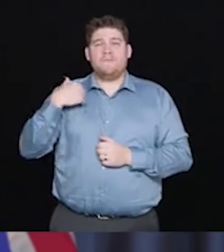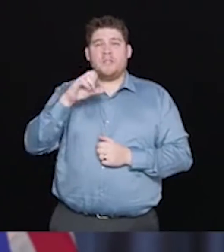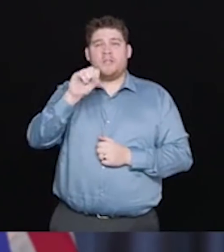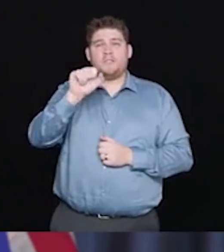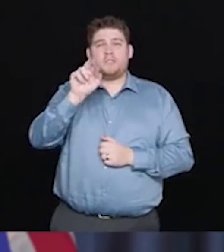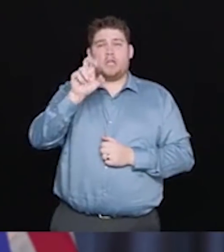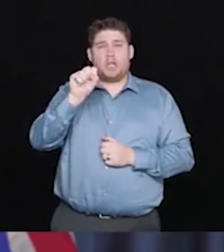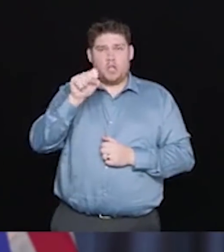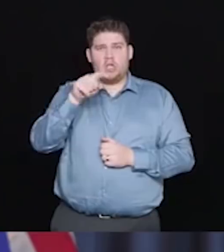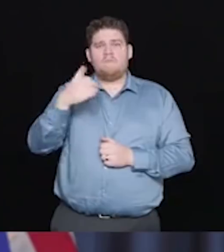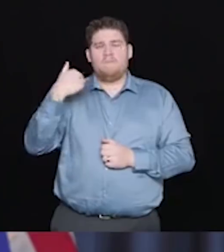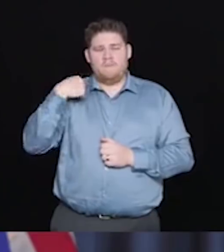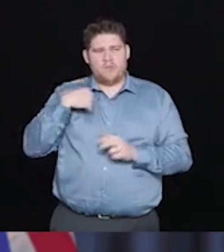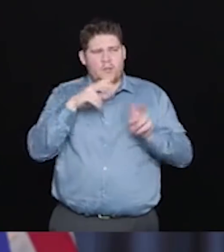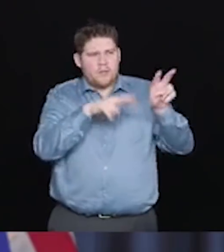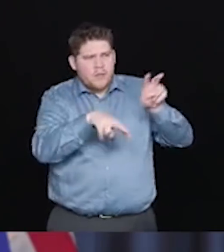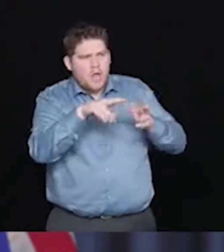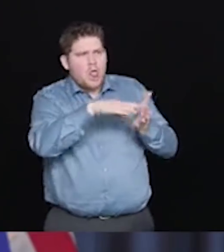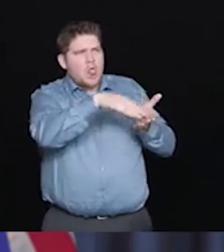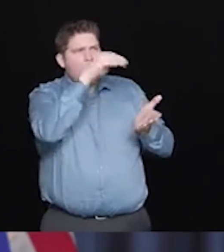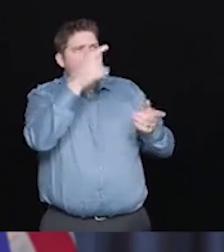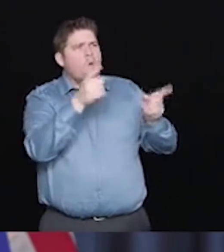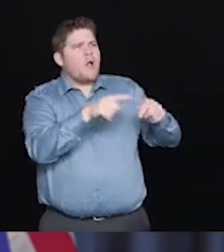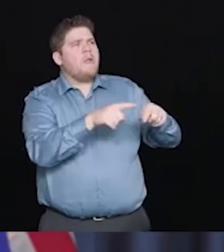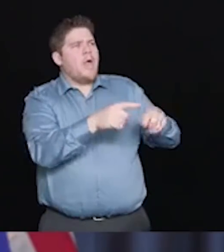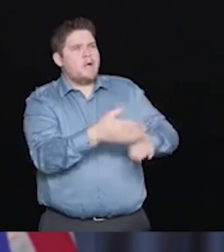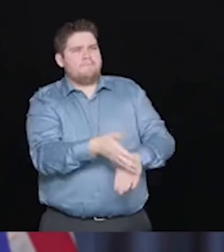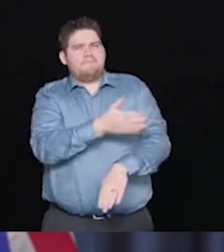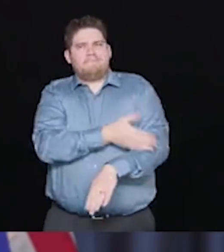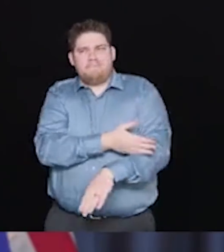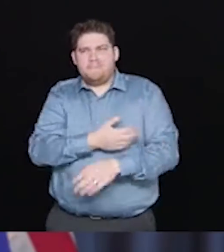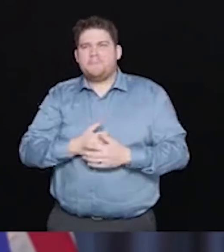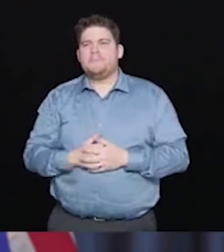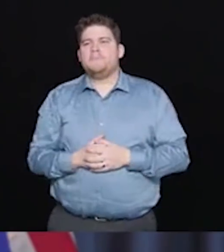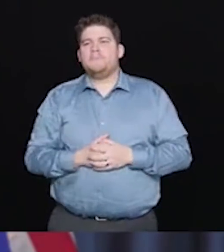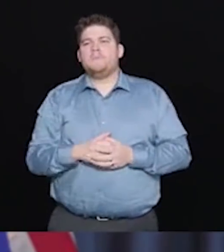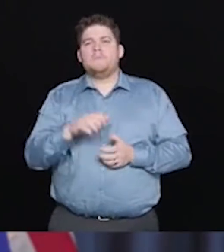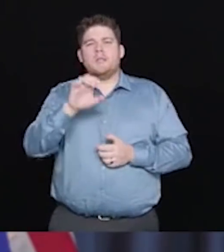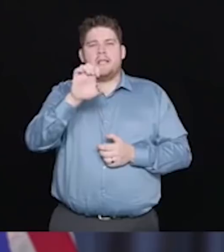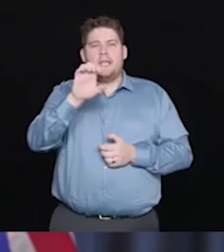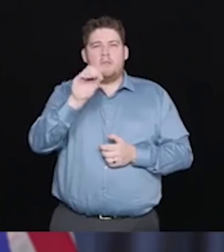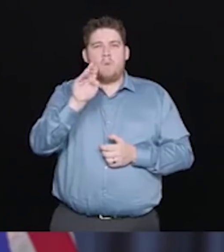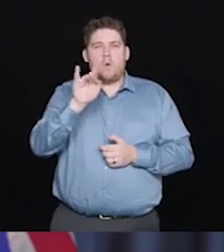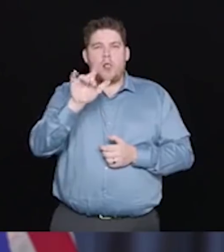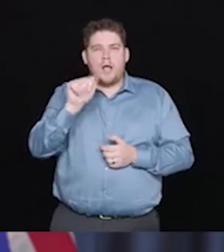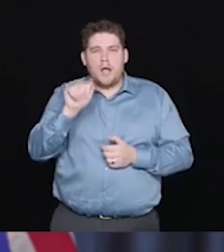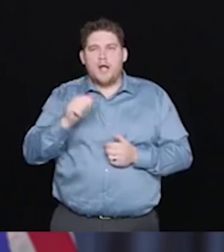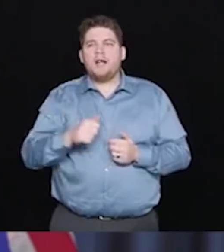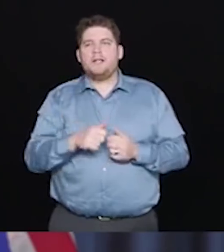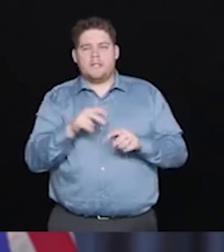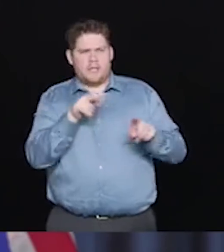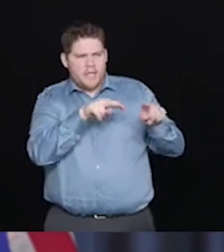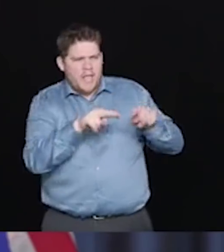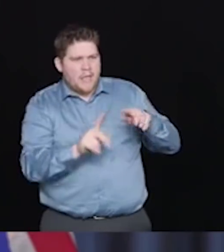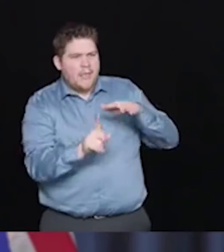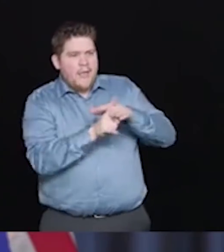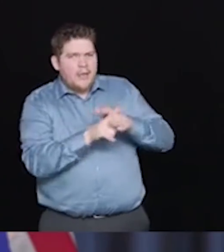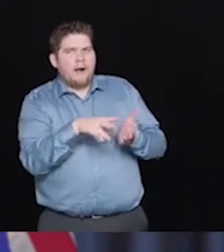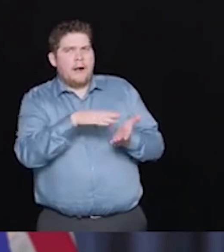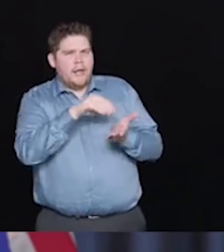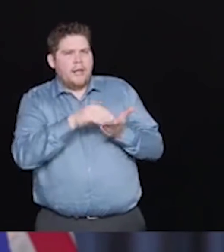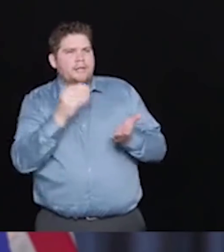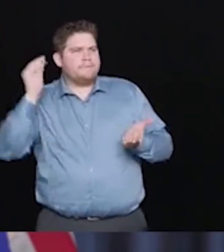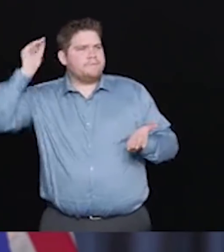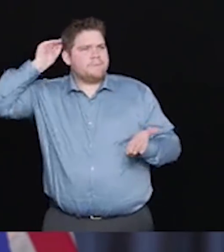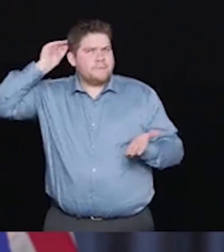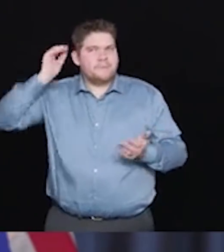clinical ethicists in our province that we've had ongoing discussions with over many years, and I raise my hands to them. We